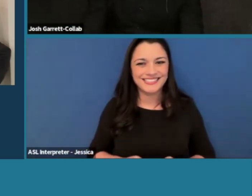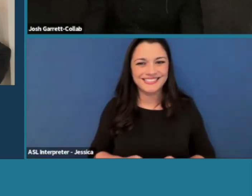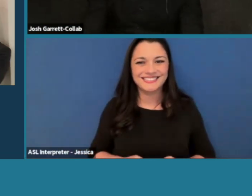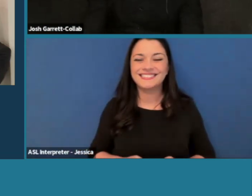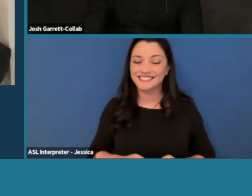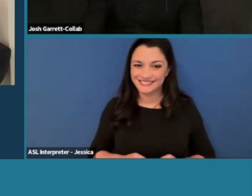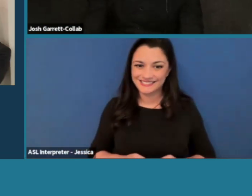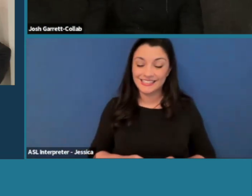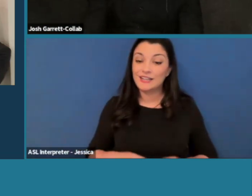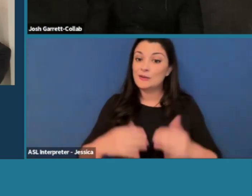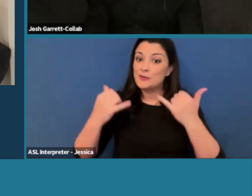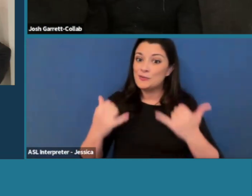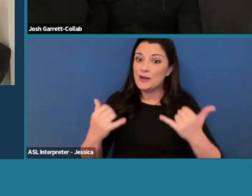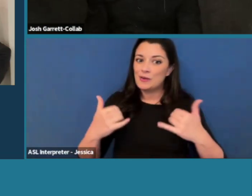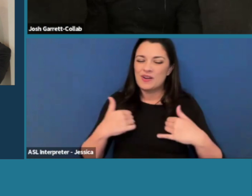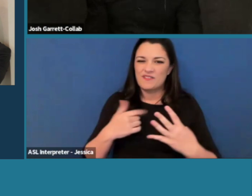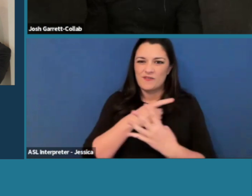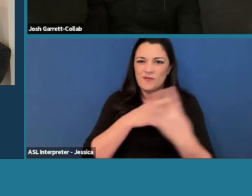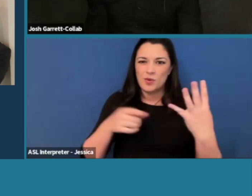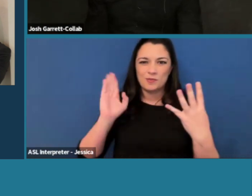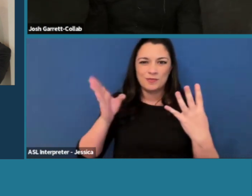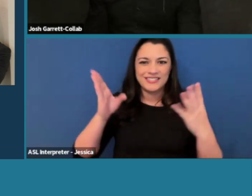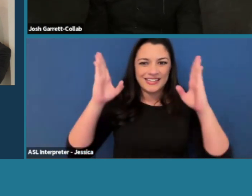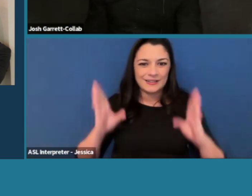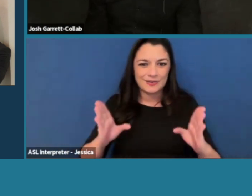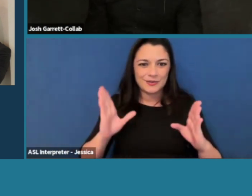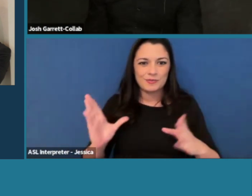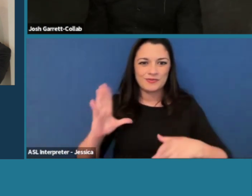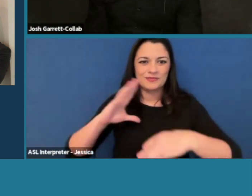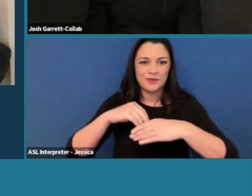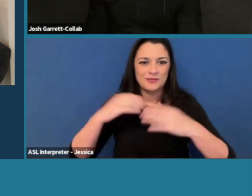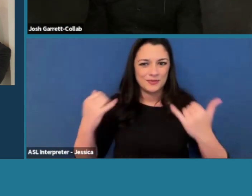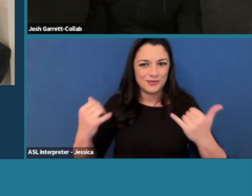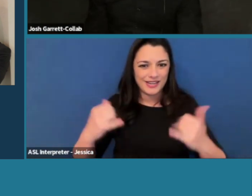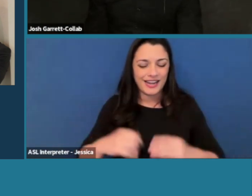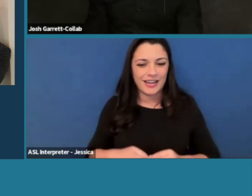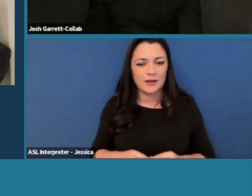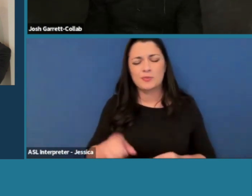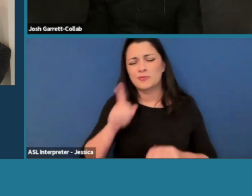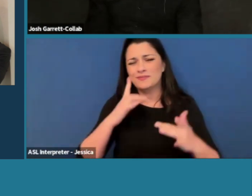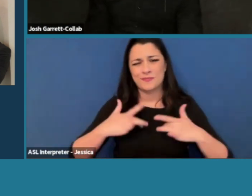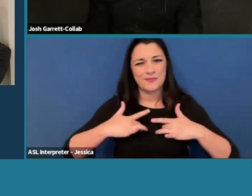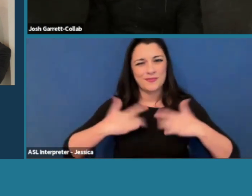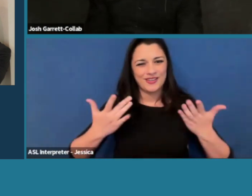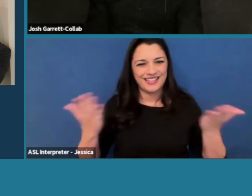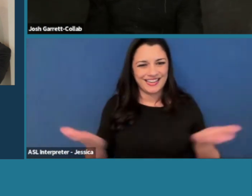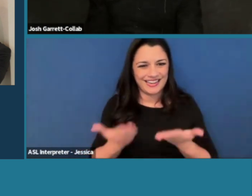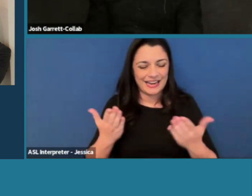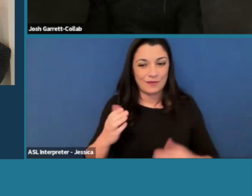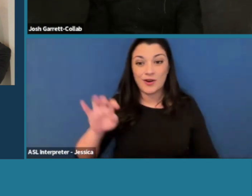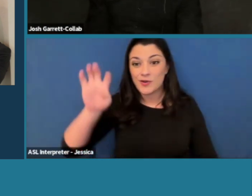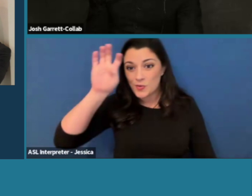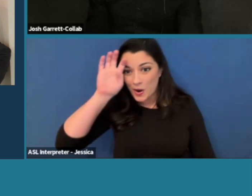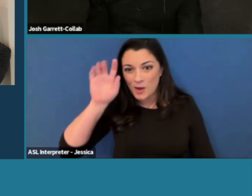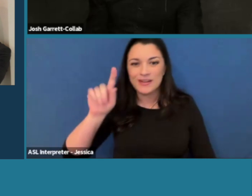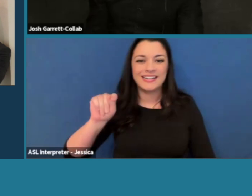Excellent. So right now we do have 4 presenters who will be participating with us today. I'm thrilled to have them. We have Crom,